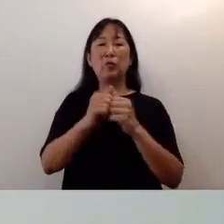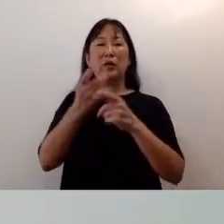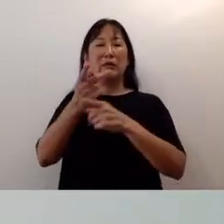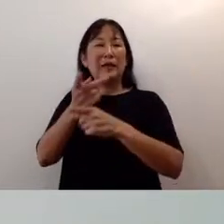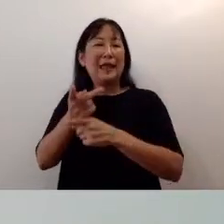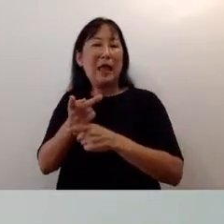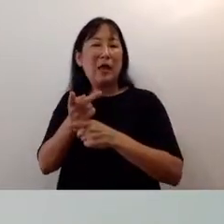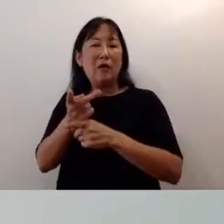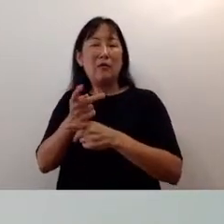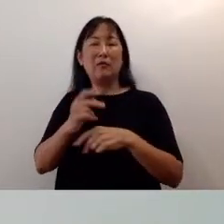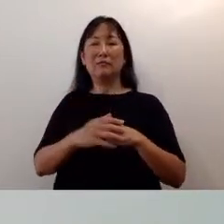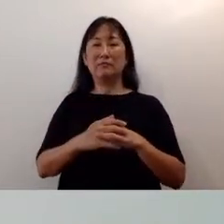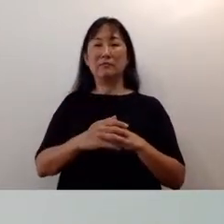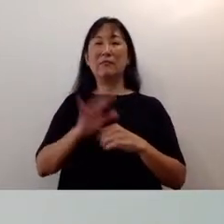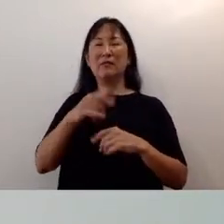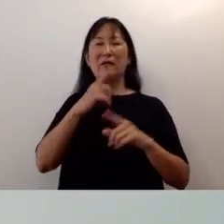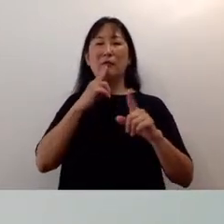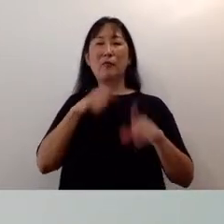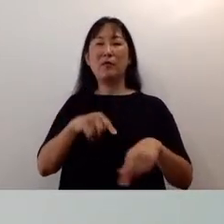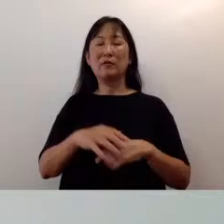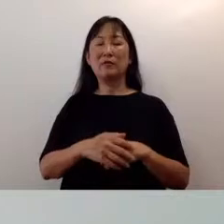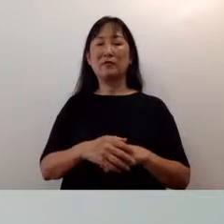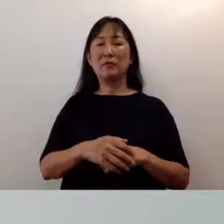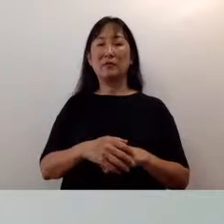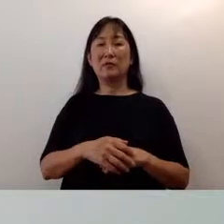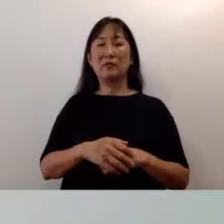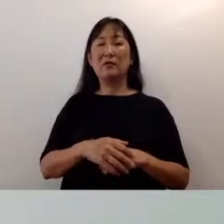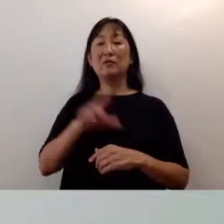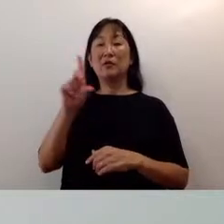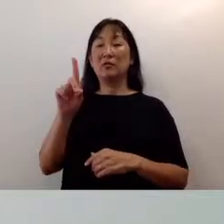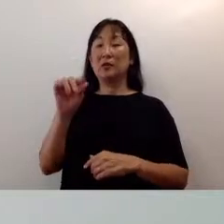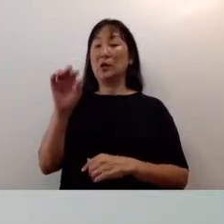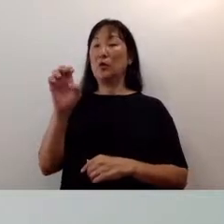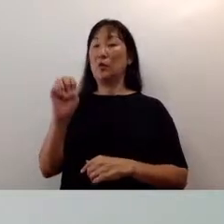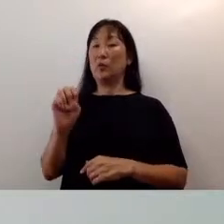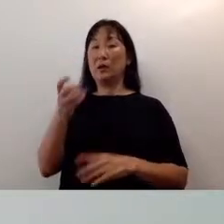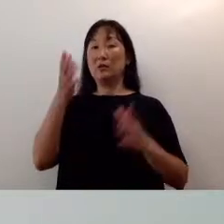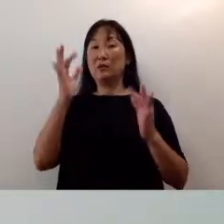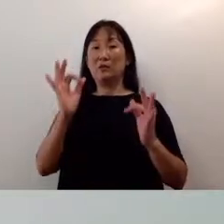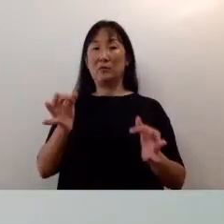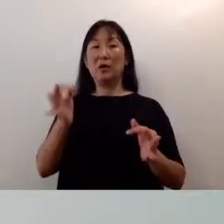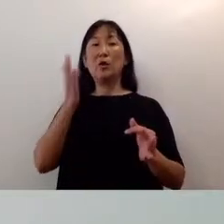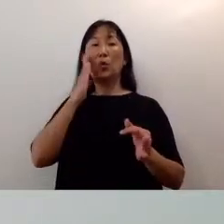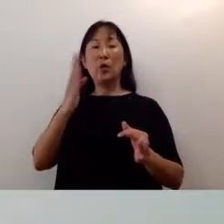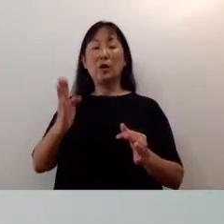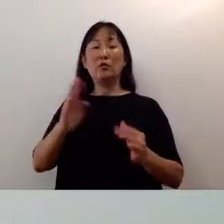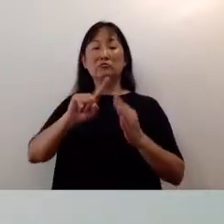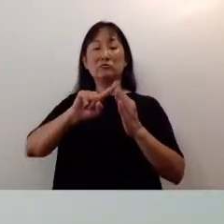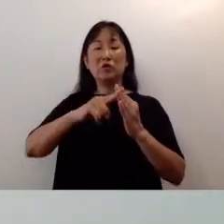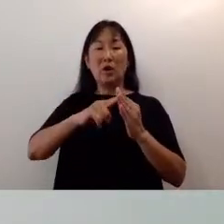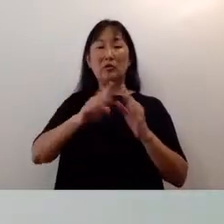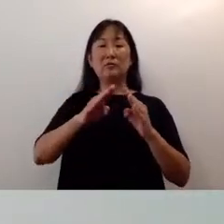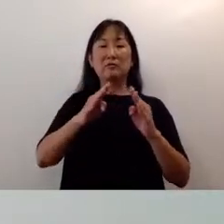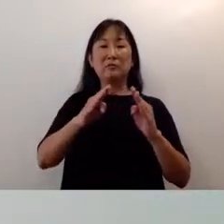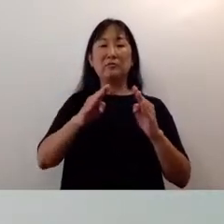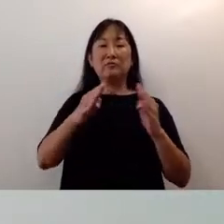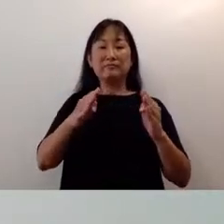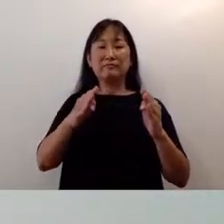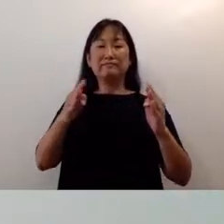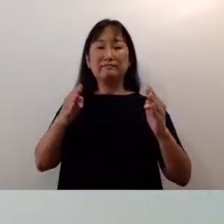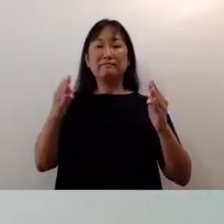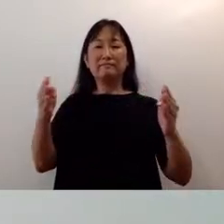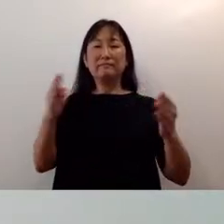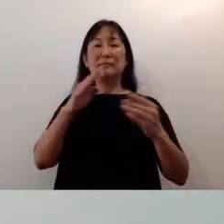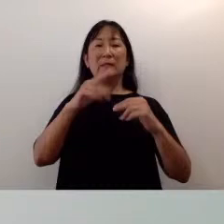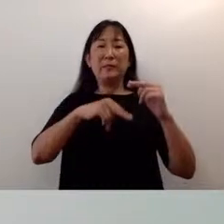order. And at that point in time, the DOE determined that they're going to slowly start reopening their work sites and their buildings. And the superintendent sent